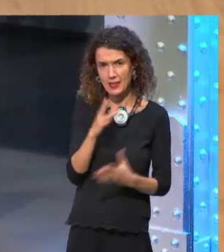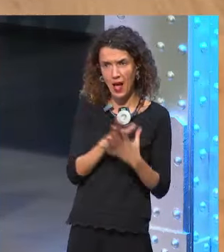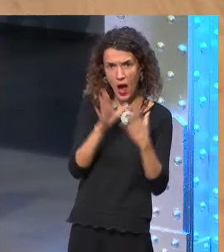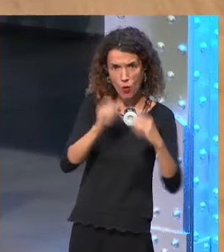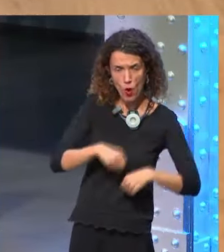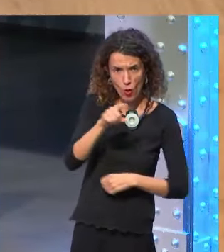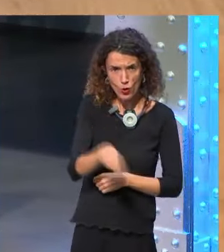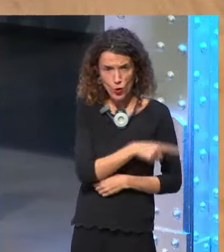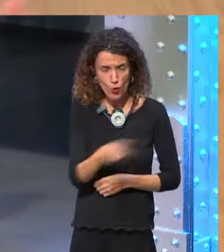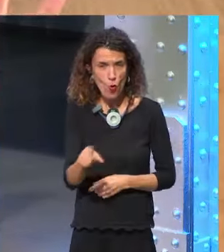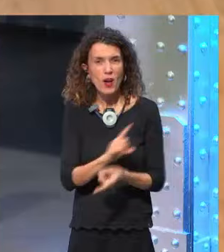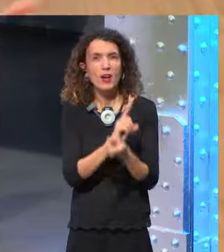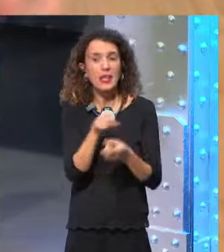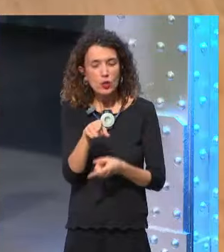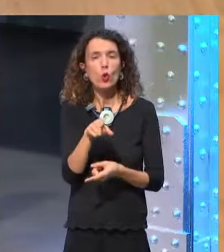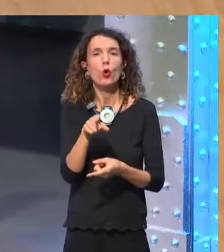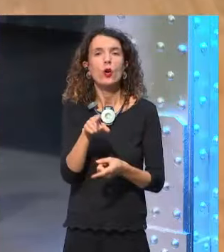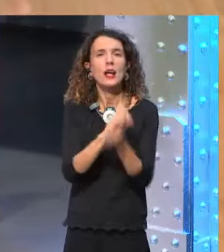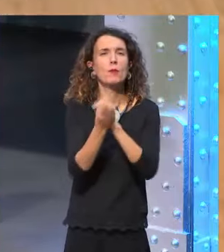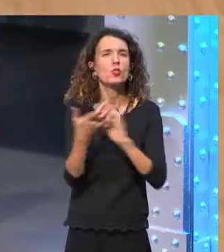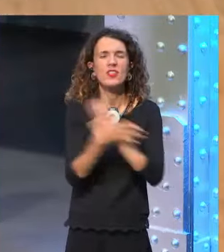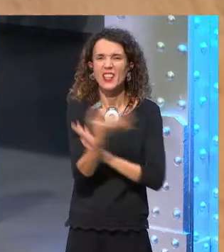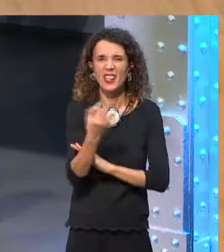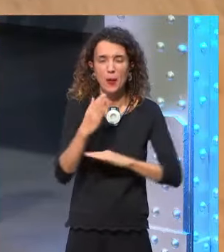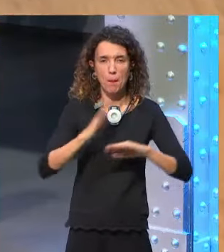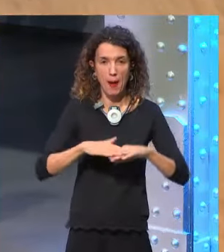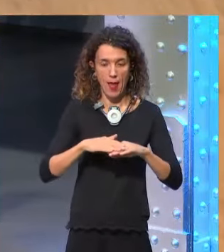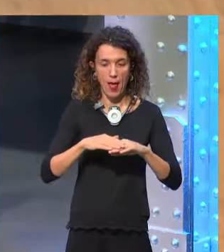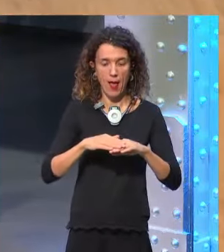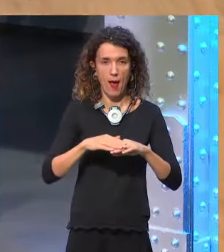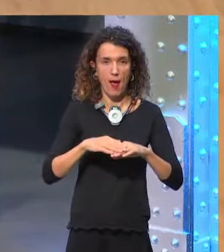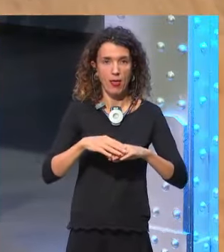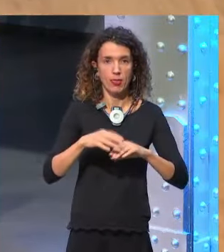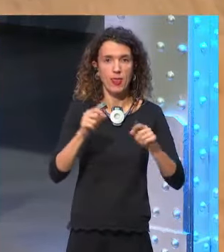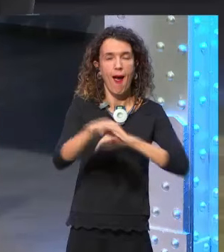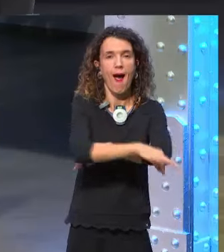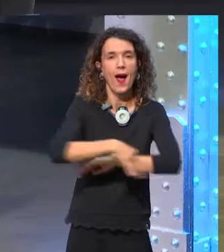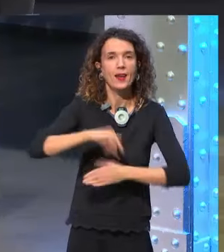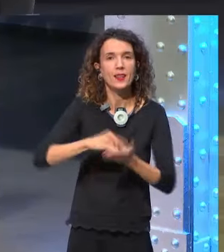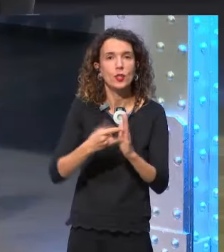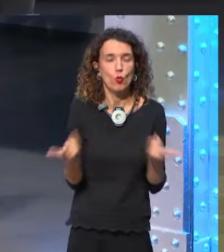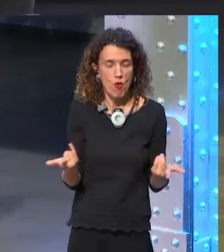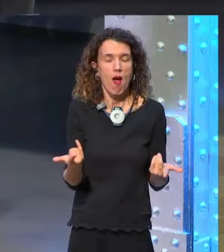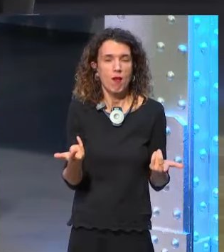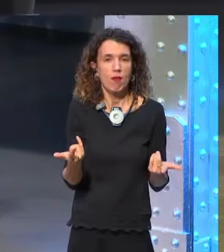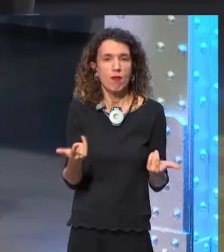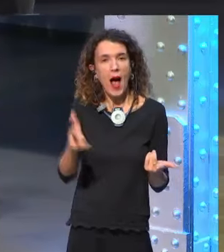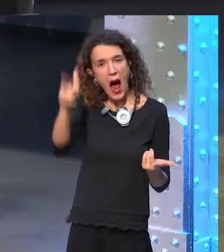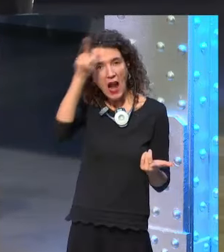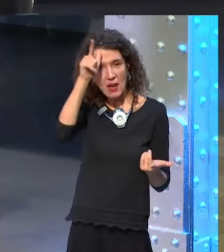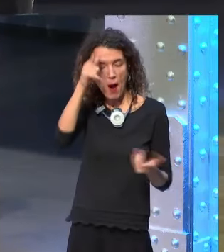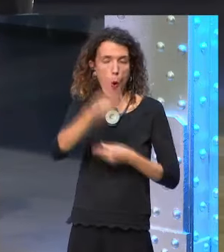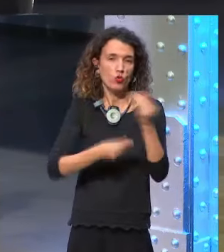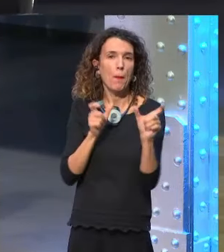for architecture? Like the Zunft. What do you say? How do you say that in English? I don't know. The professional legacy of